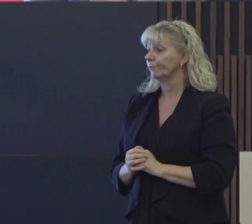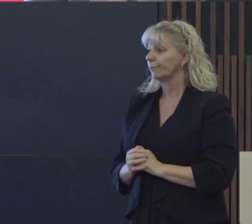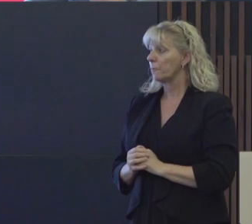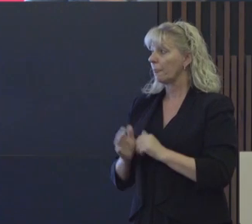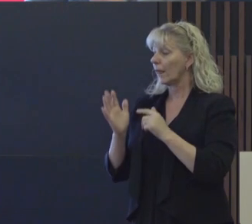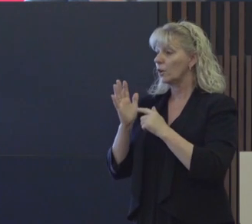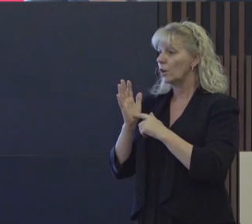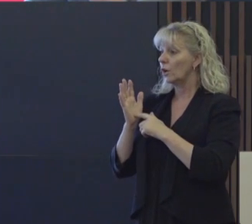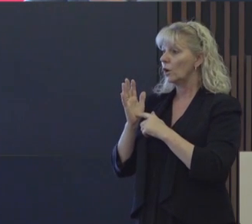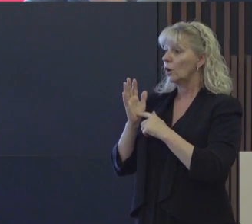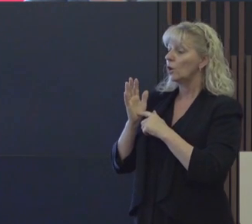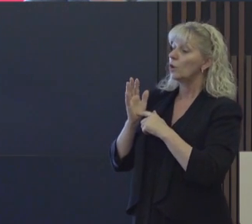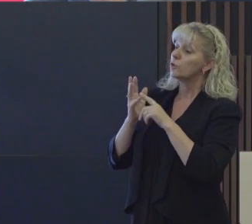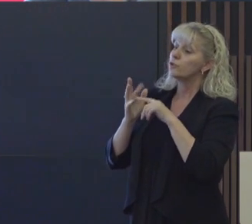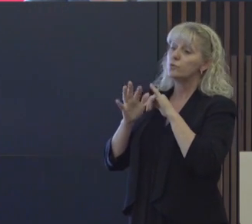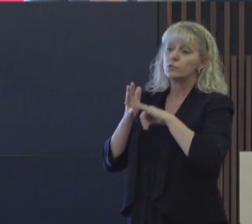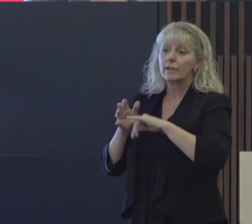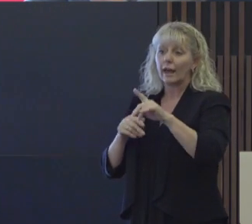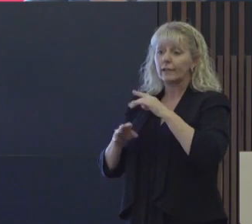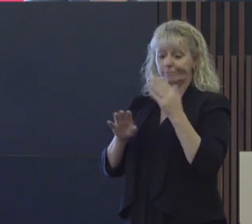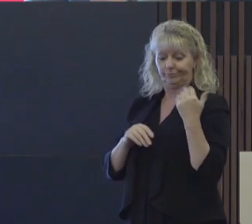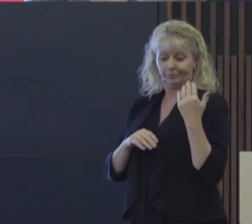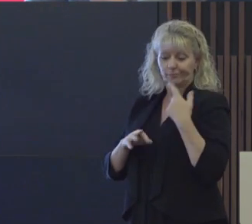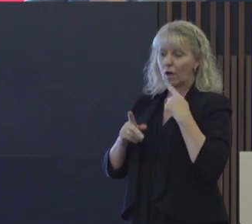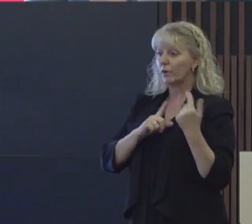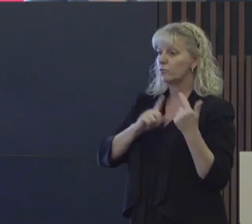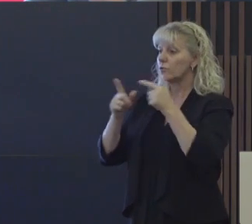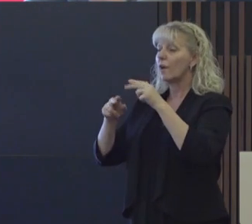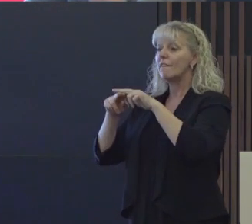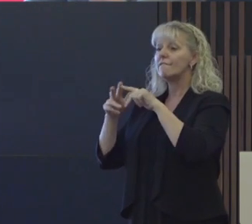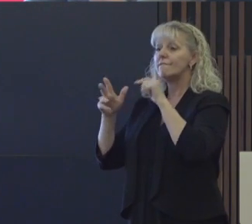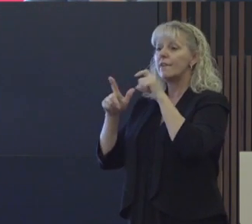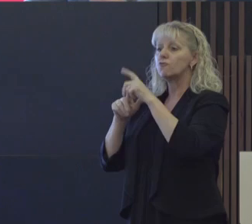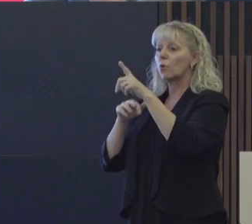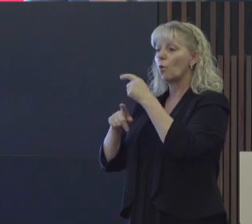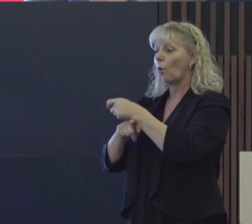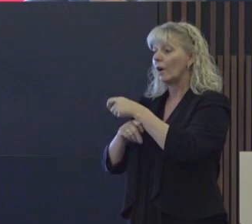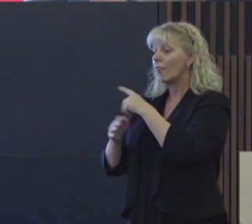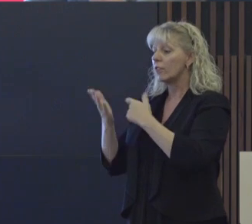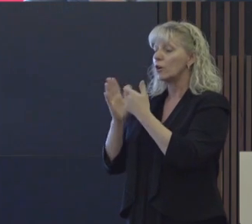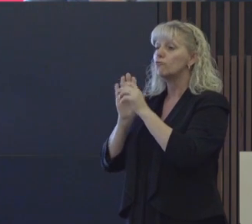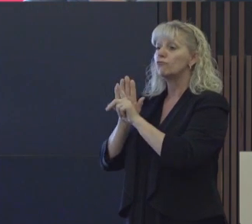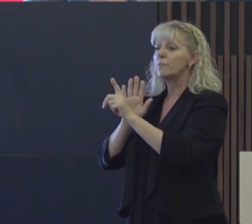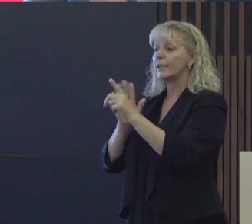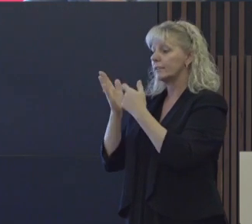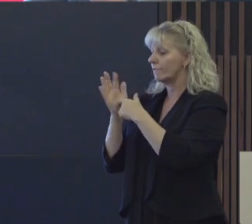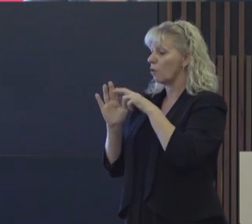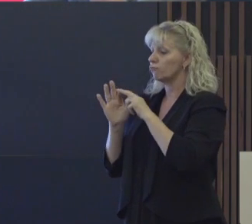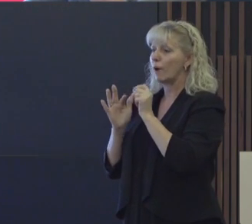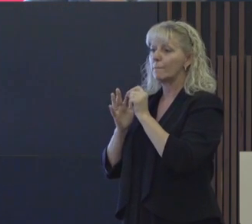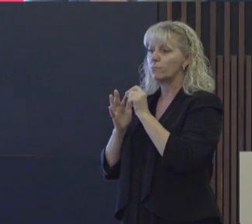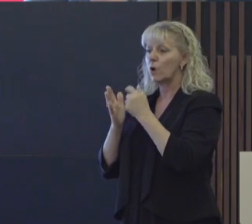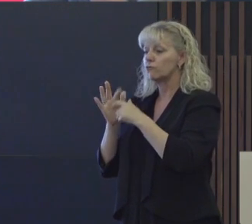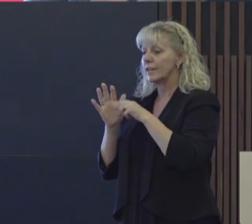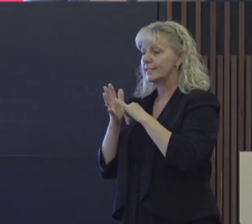On Tuesday, I was at the federal court in regards to the representative action. The representative action is an attempt to get back pay